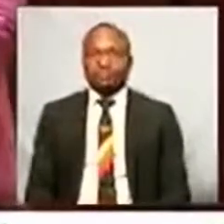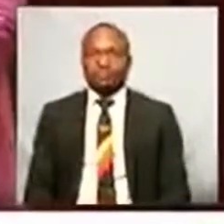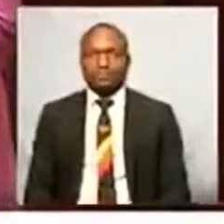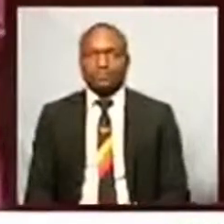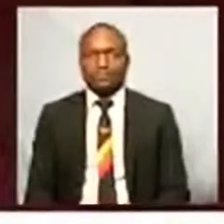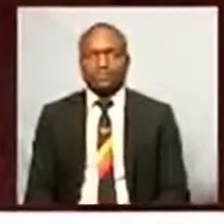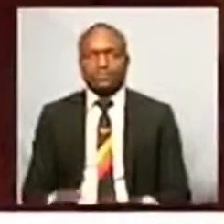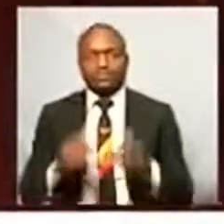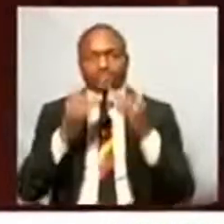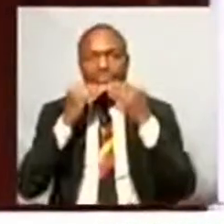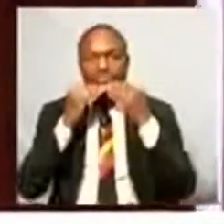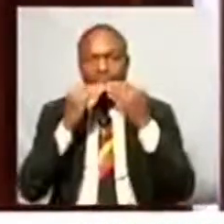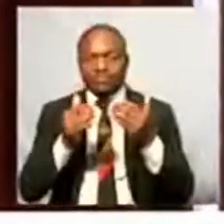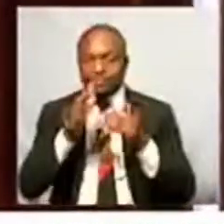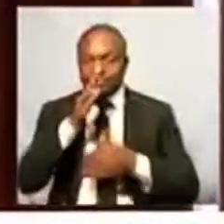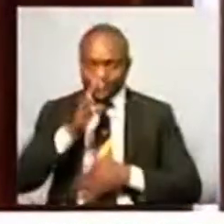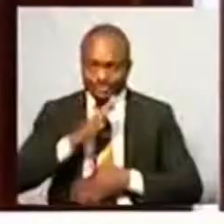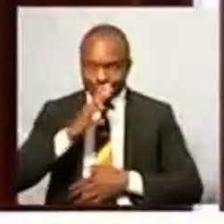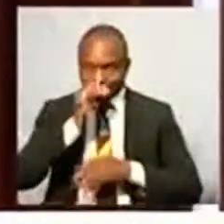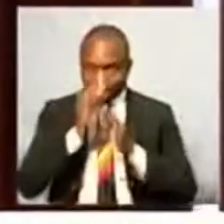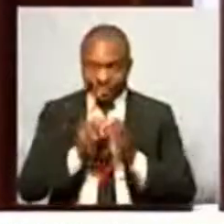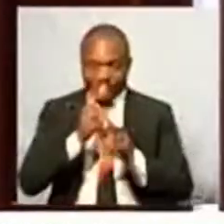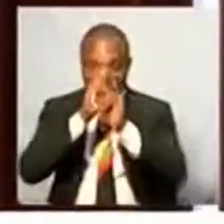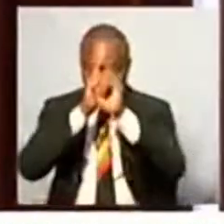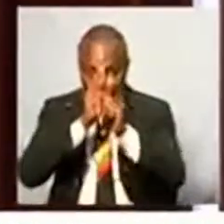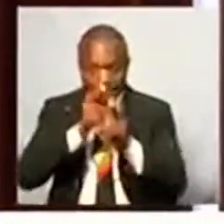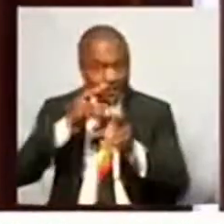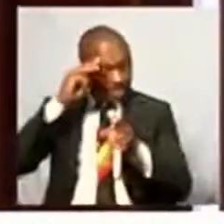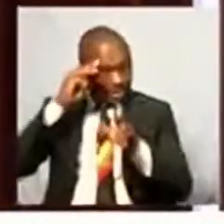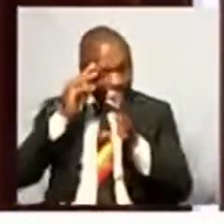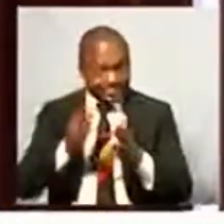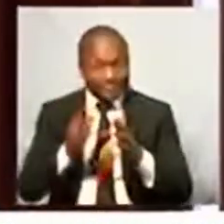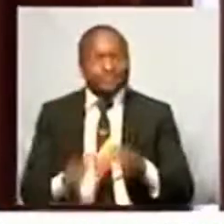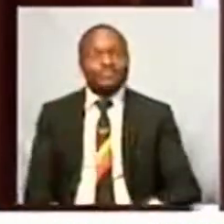I am grateful, Madam Speaker. Honorable Minister,